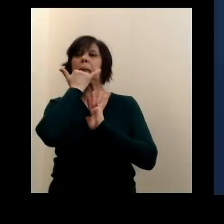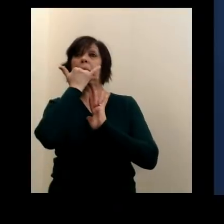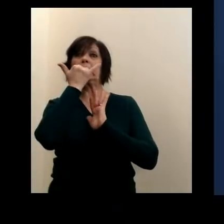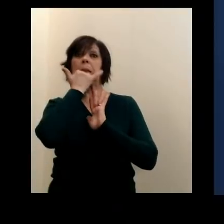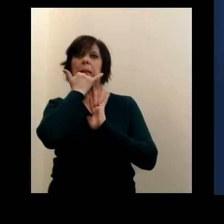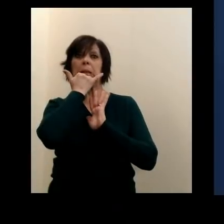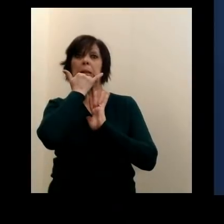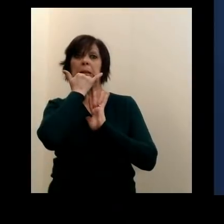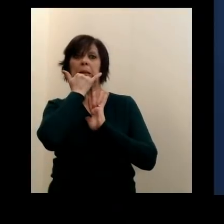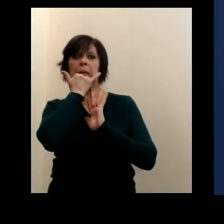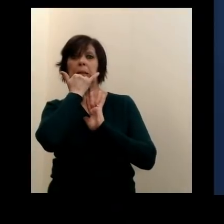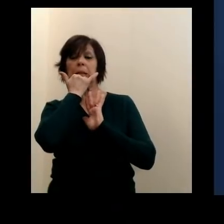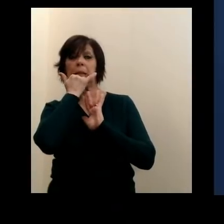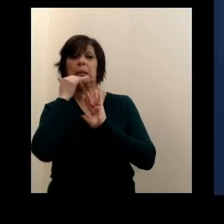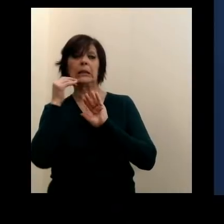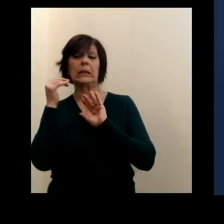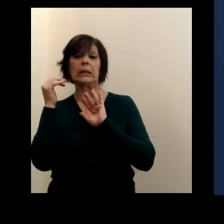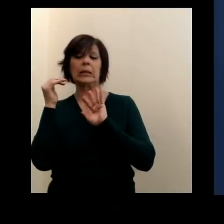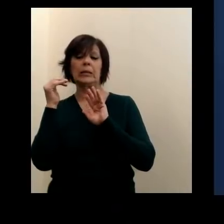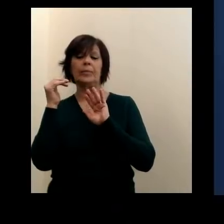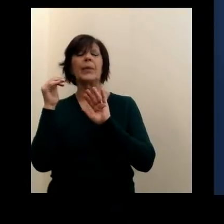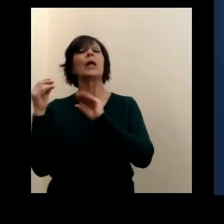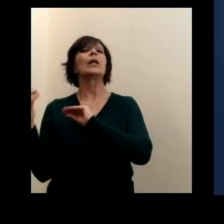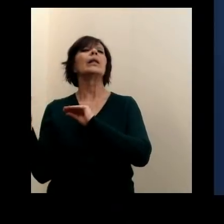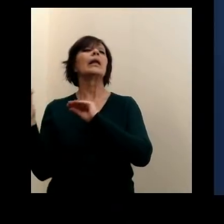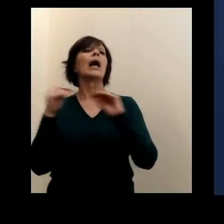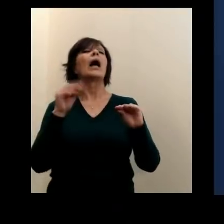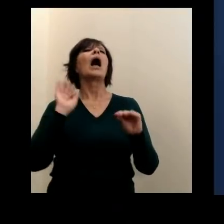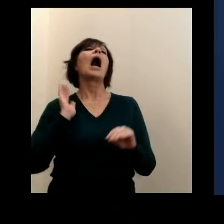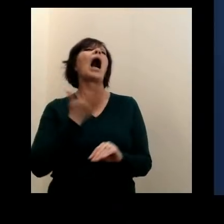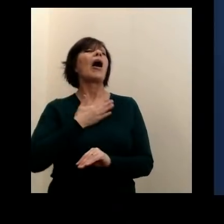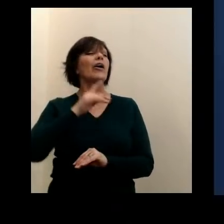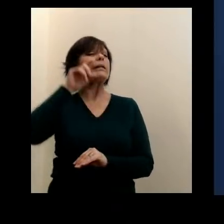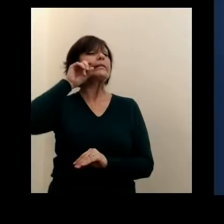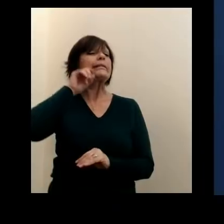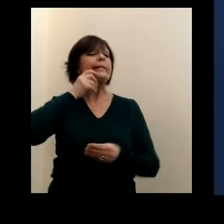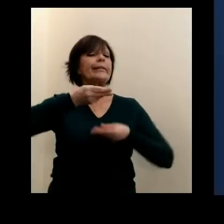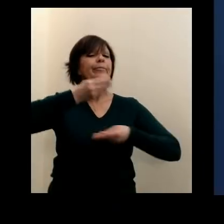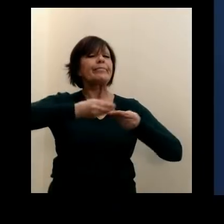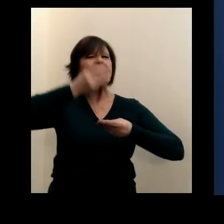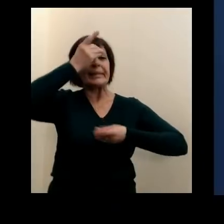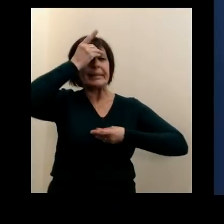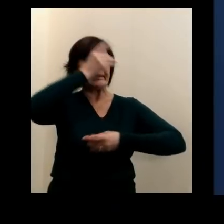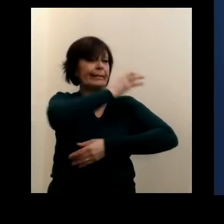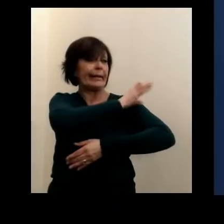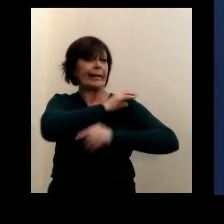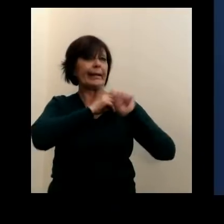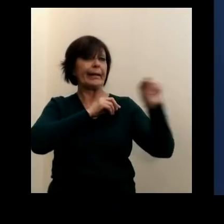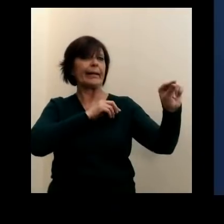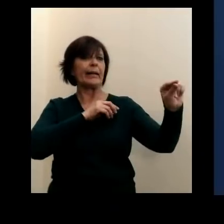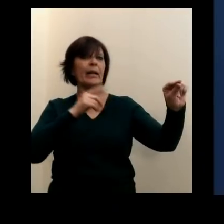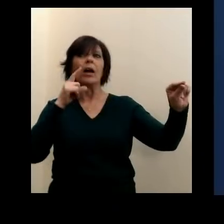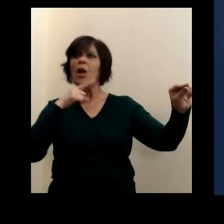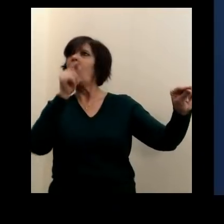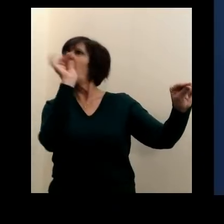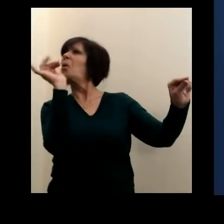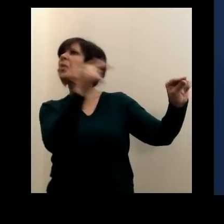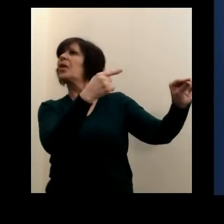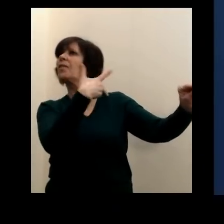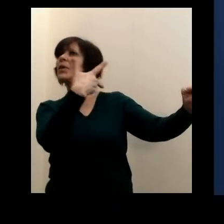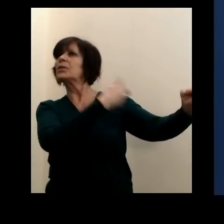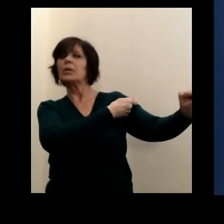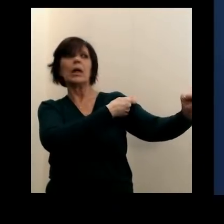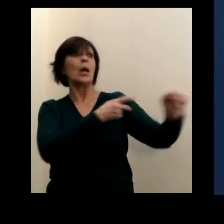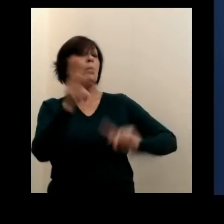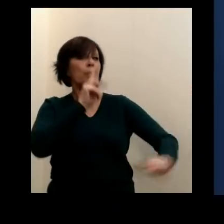our sexually health our STD clinic, our sexually transmitted disease clinic, as the location to get vaccines, our people